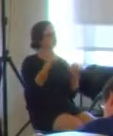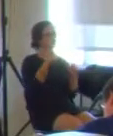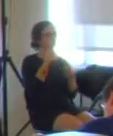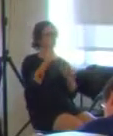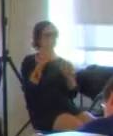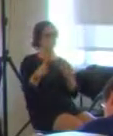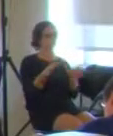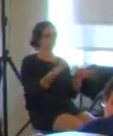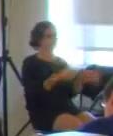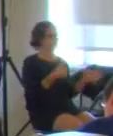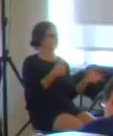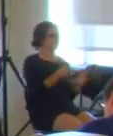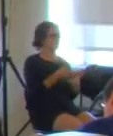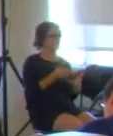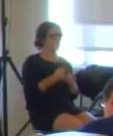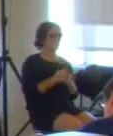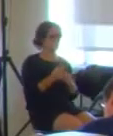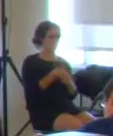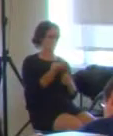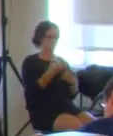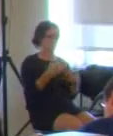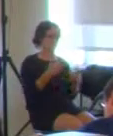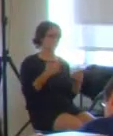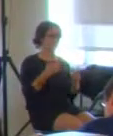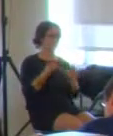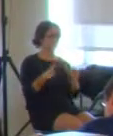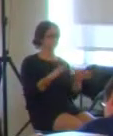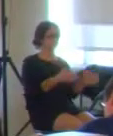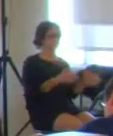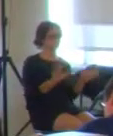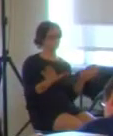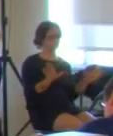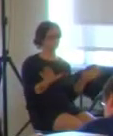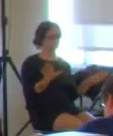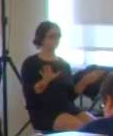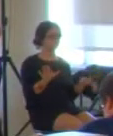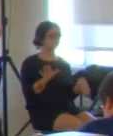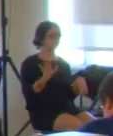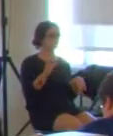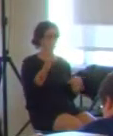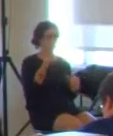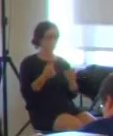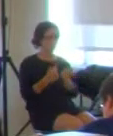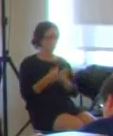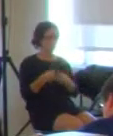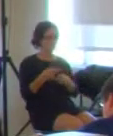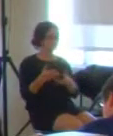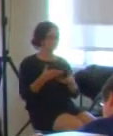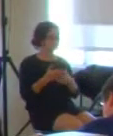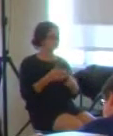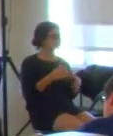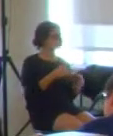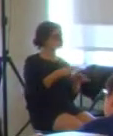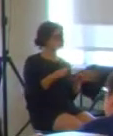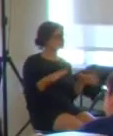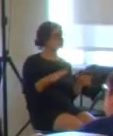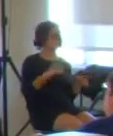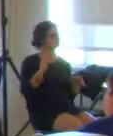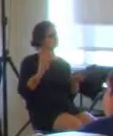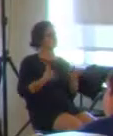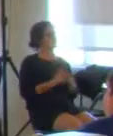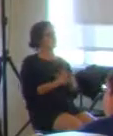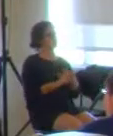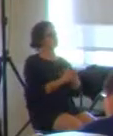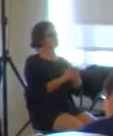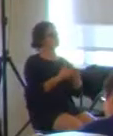supports. I have people who, and this came up a lot in conversations about what happens